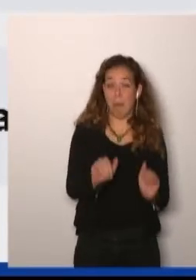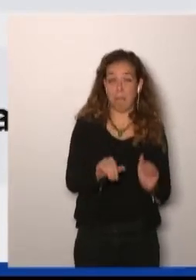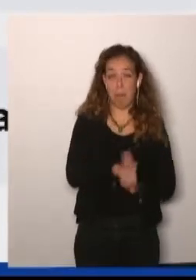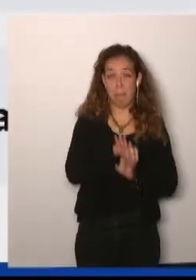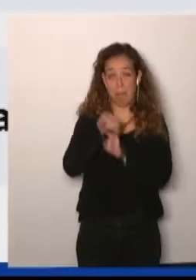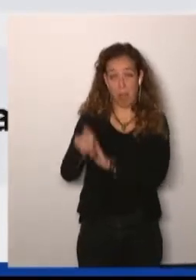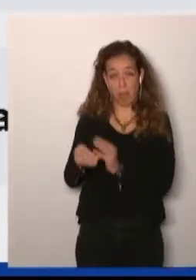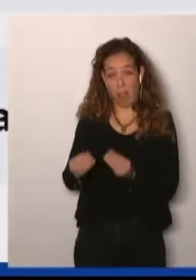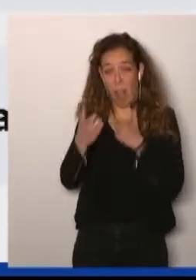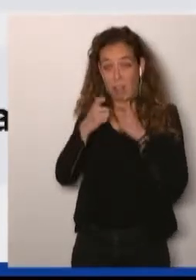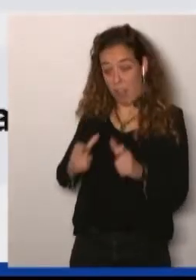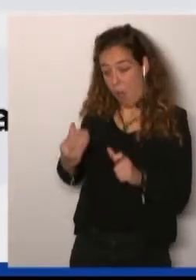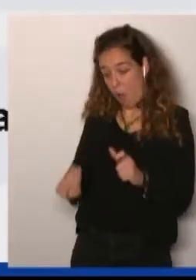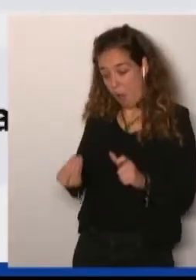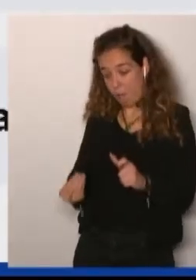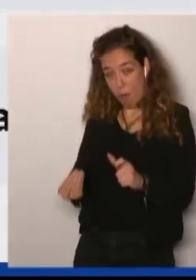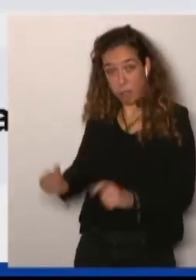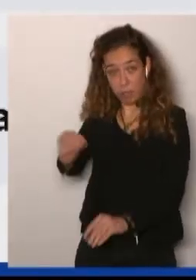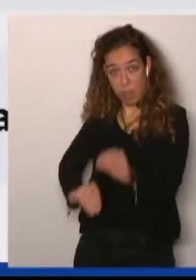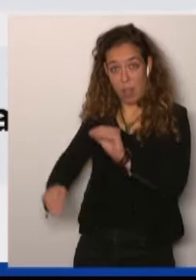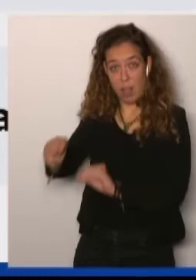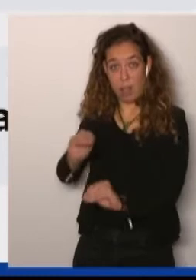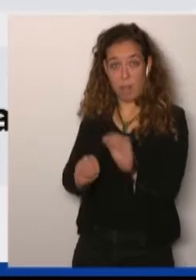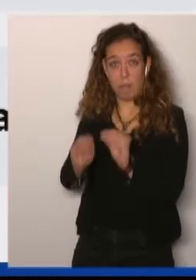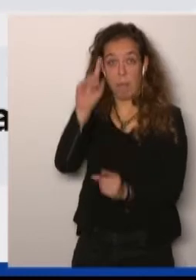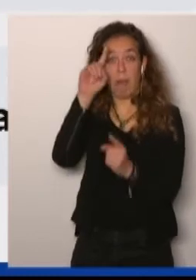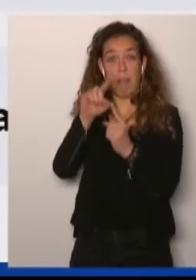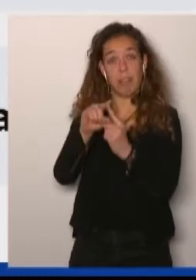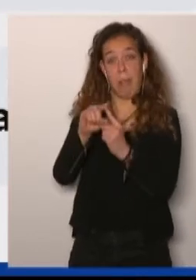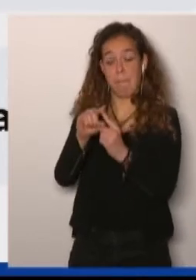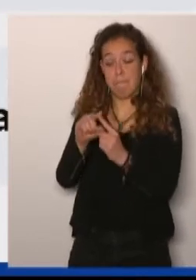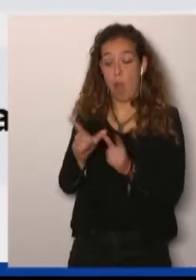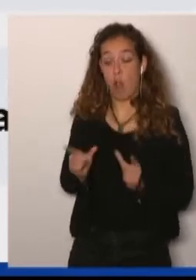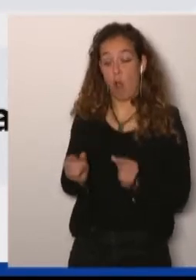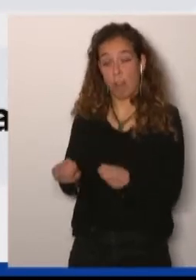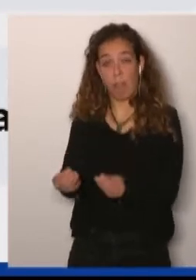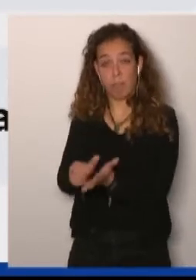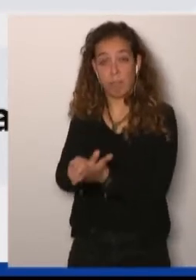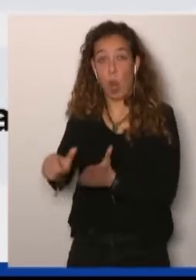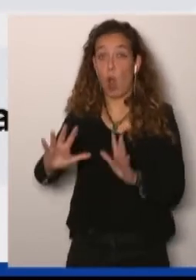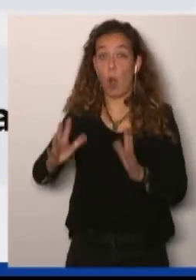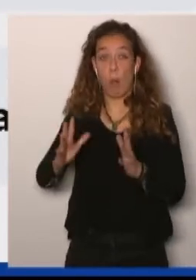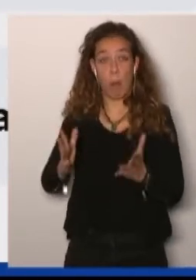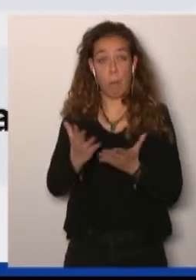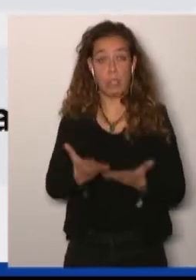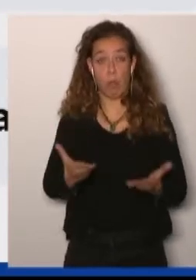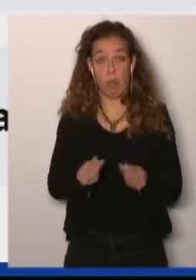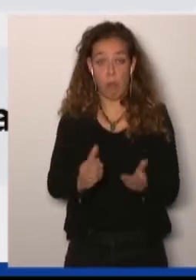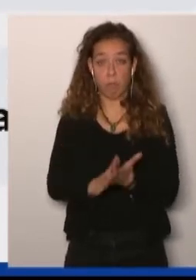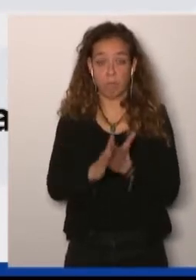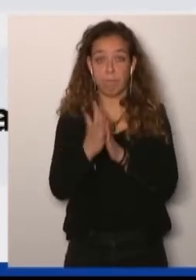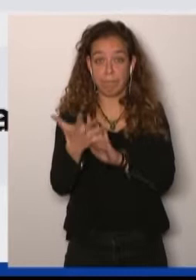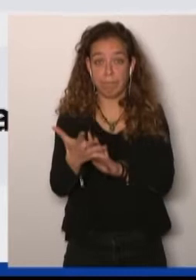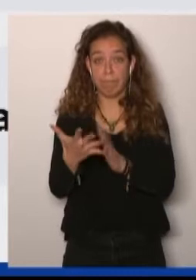What are the challenges we need to address in order to improve this situation, which I hope also gives you an understanding